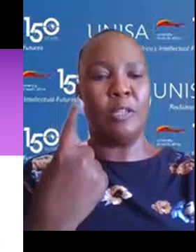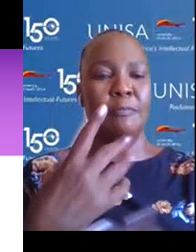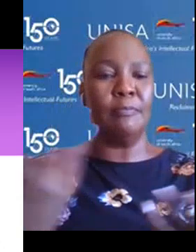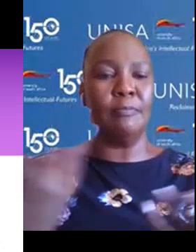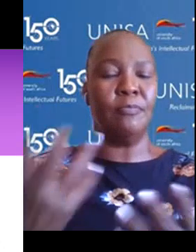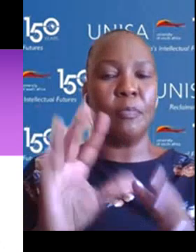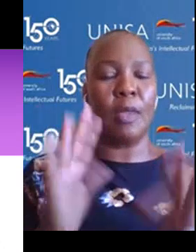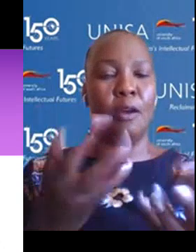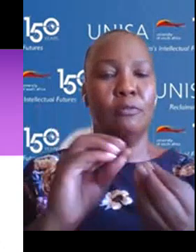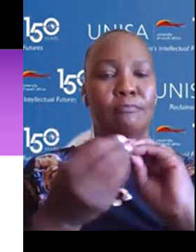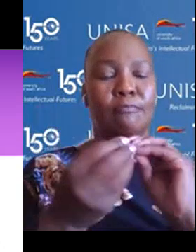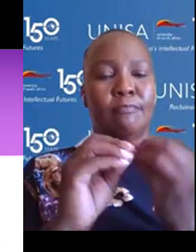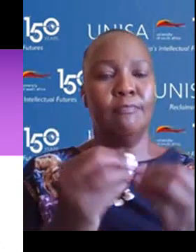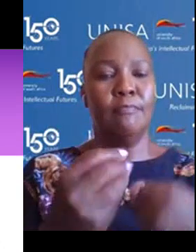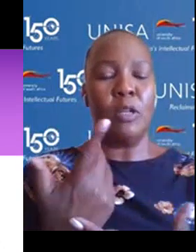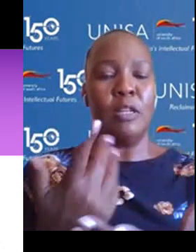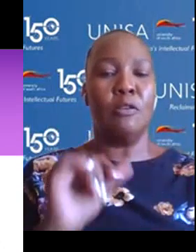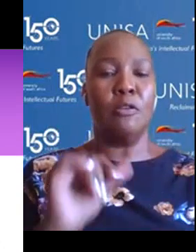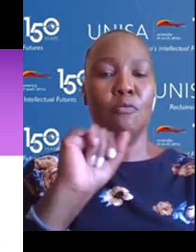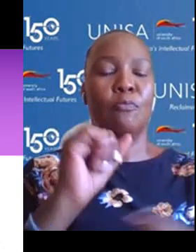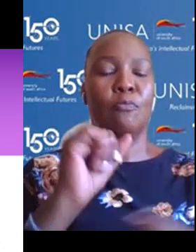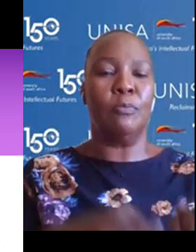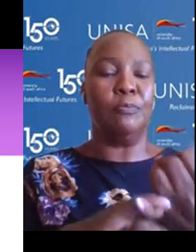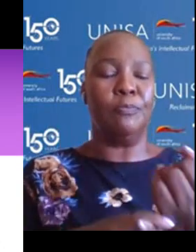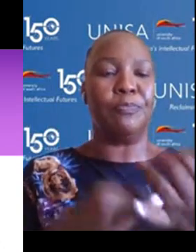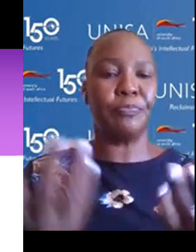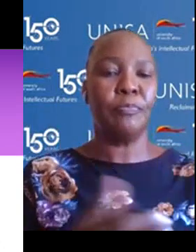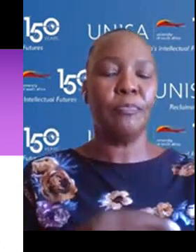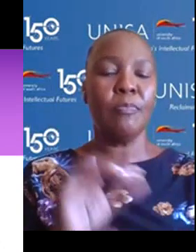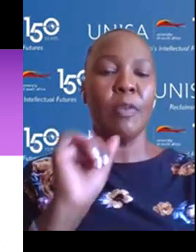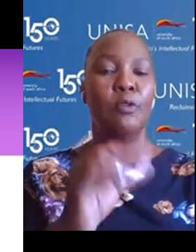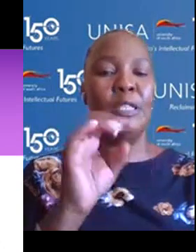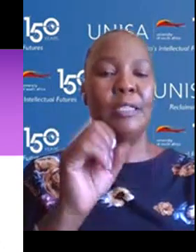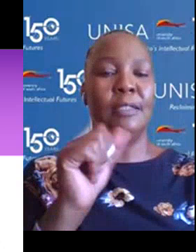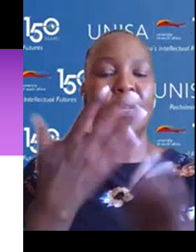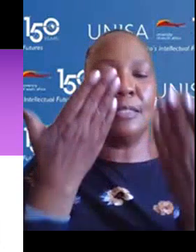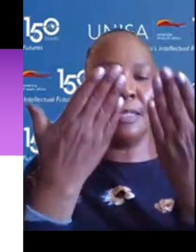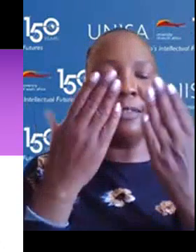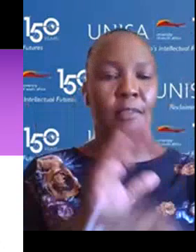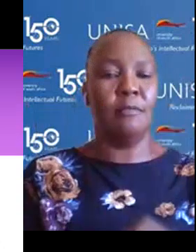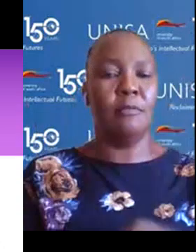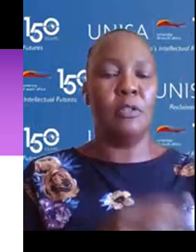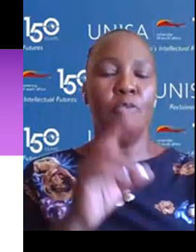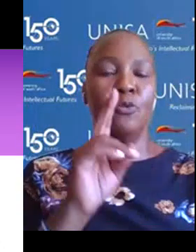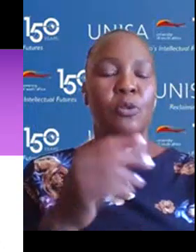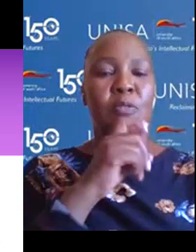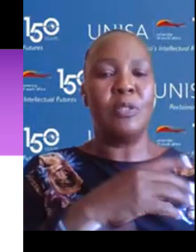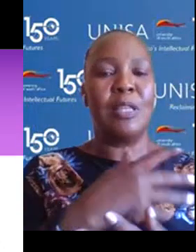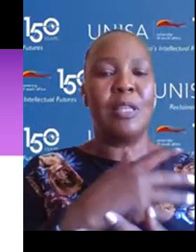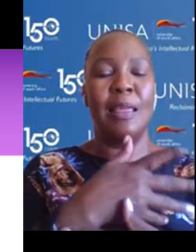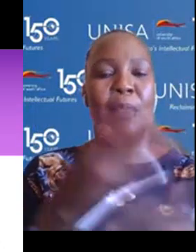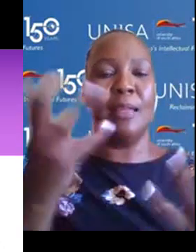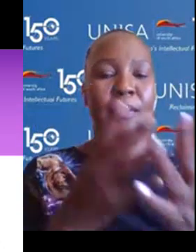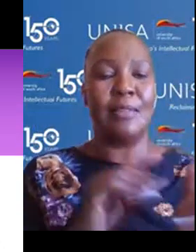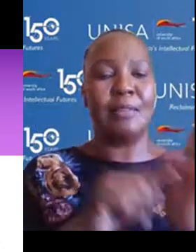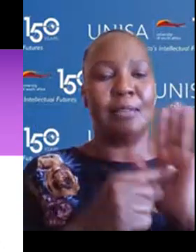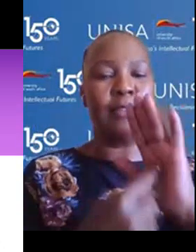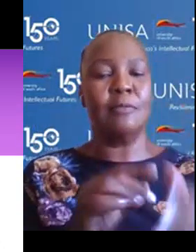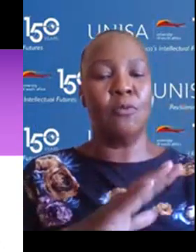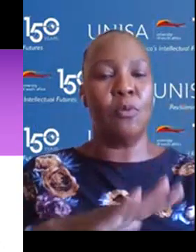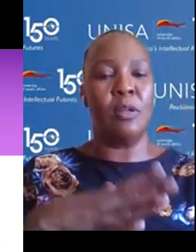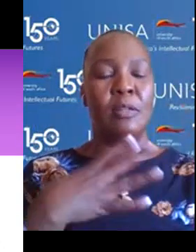to create it for perhaps your modules, for your UNISA studies, for instance. But you can use any examples that you would